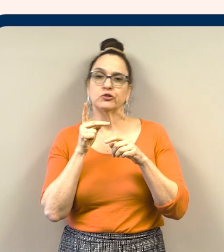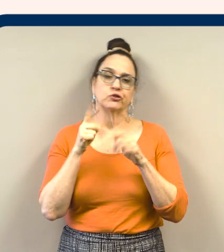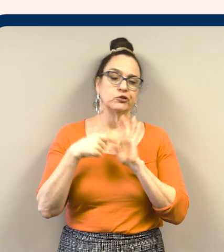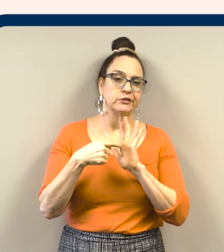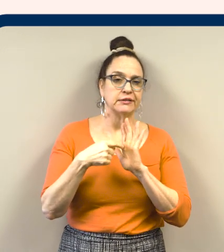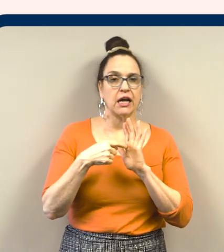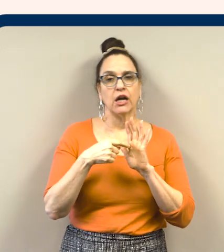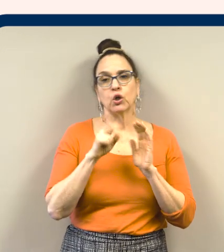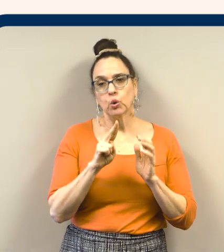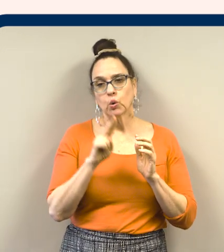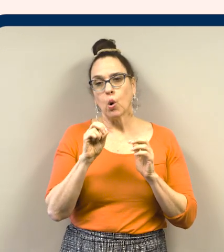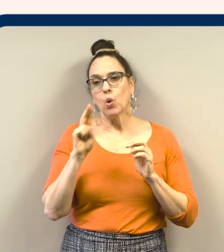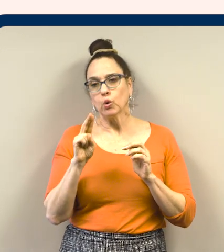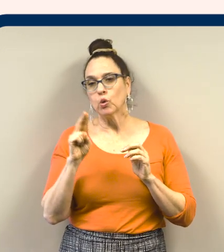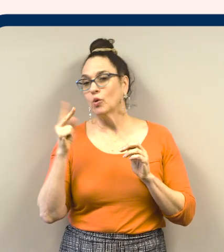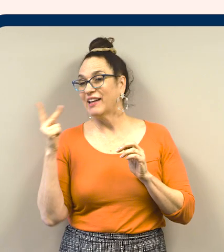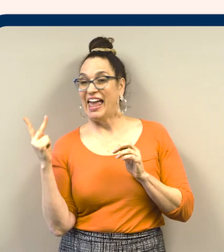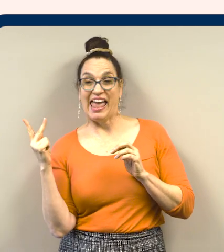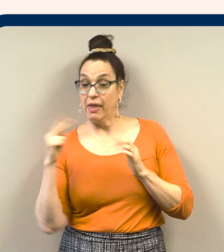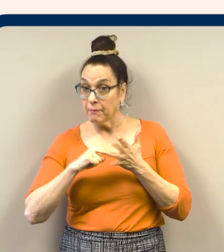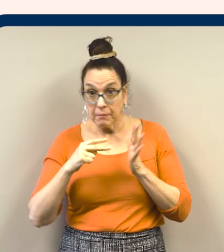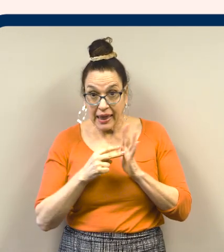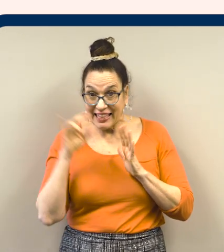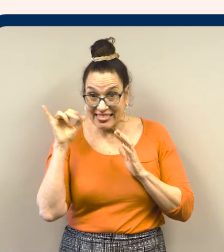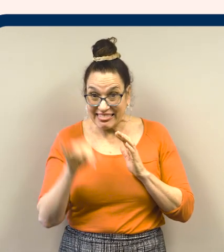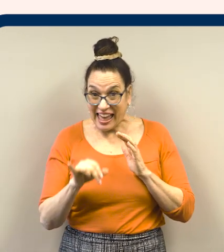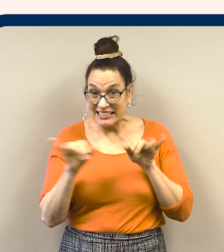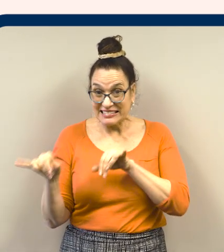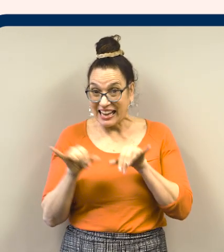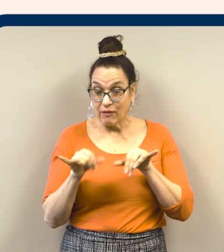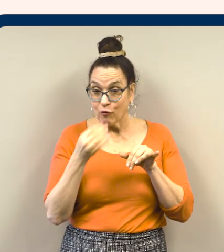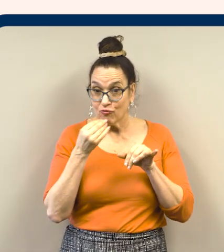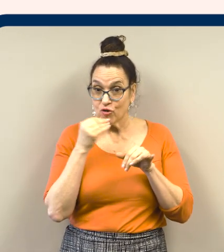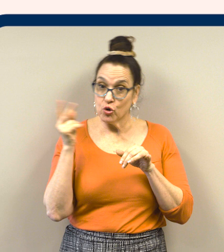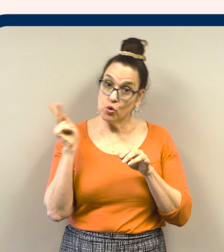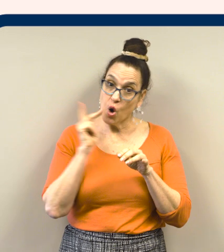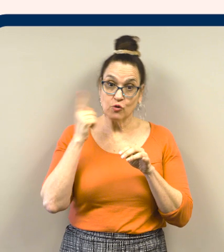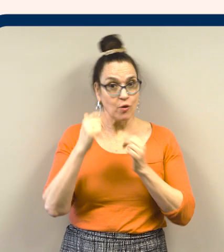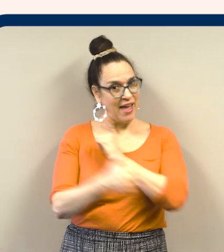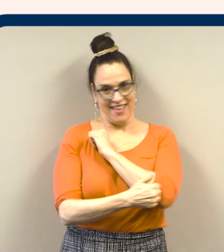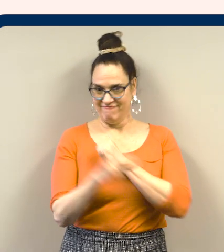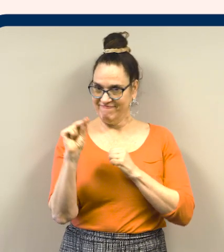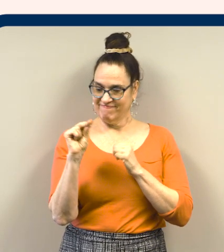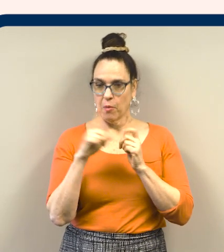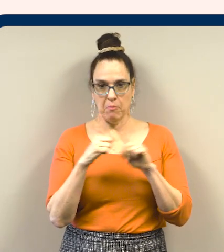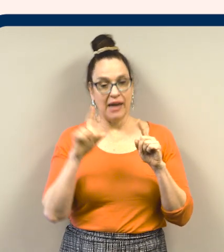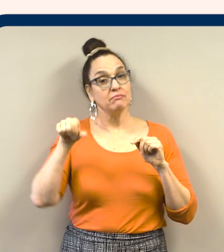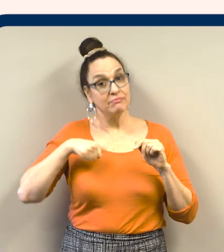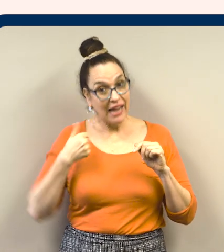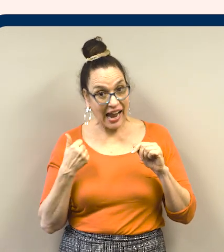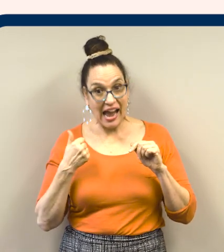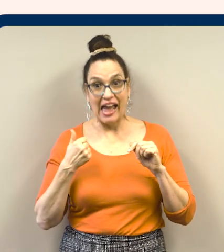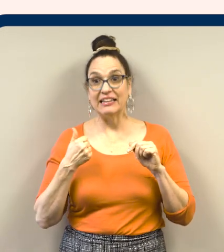U, OU, or K does not automatically mean the product is kosher for Passover.